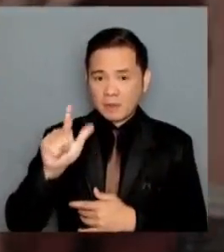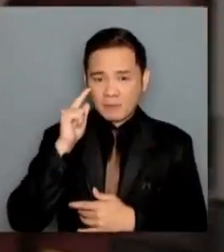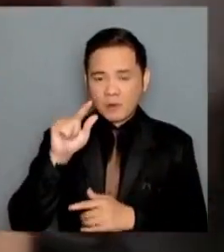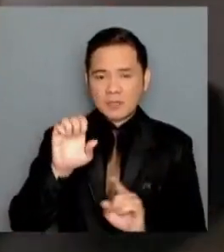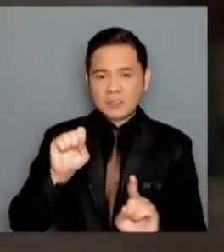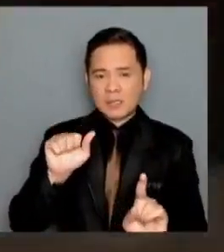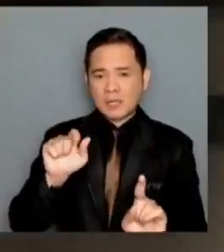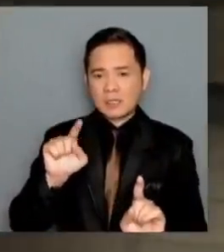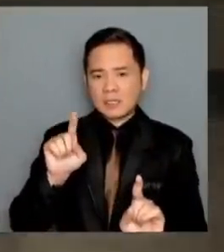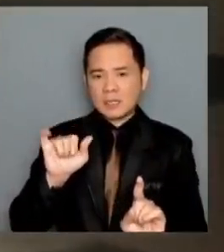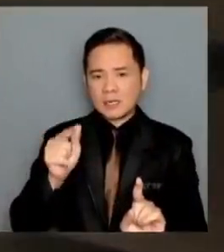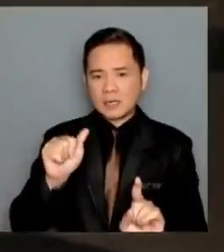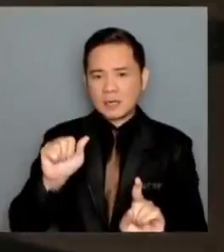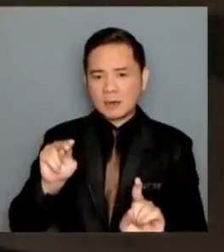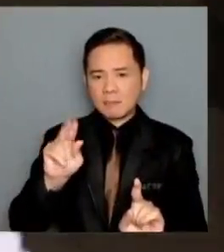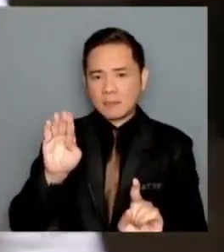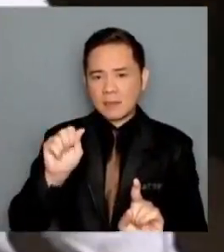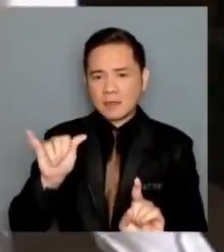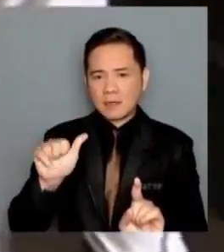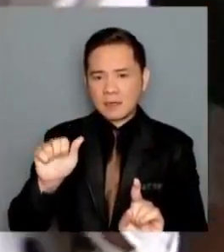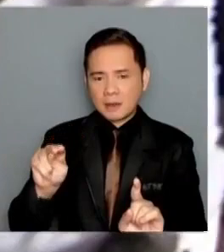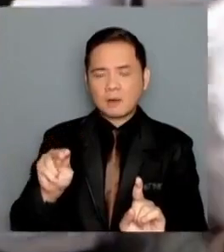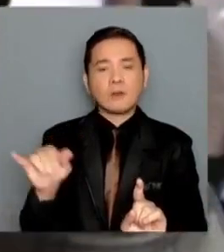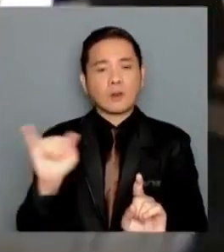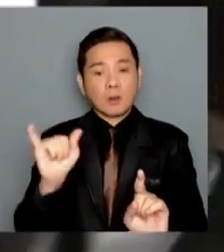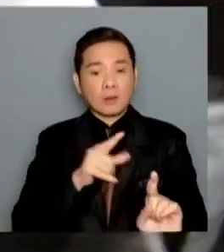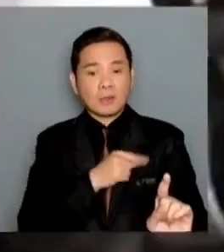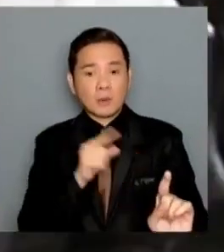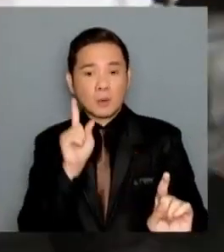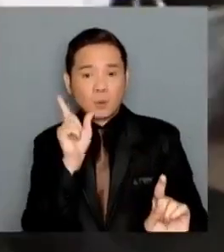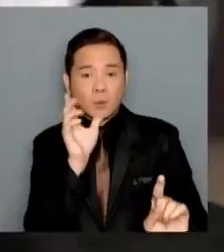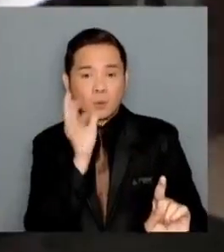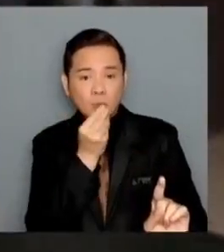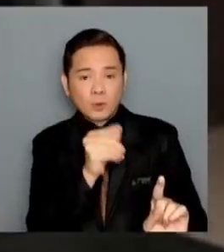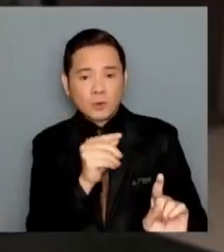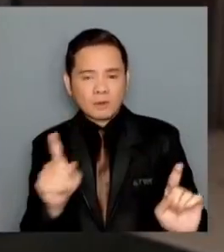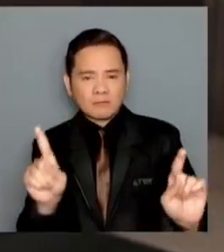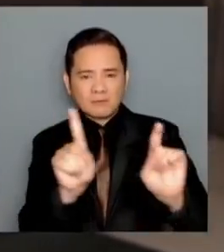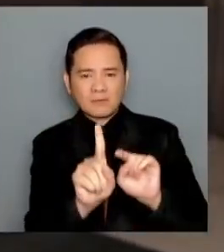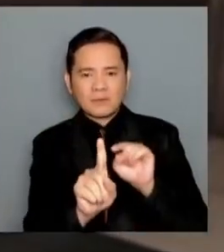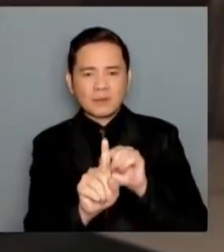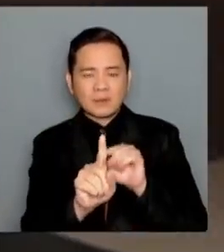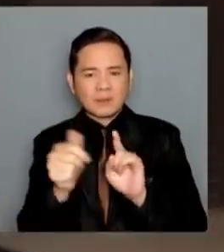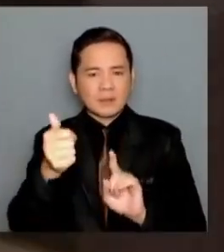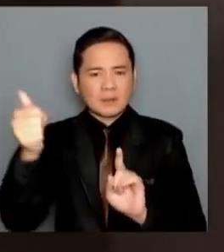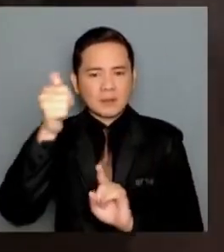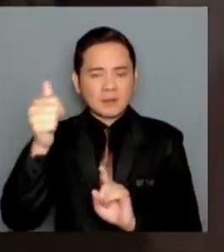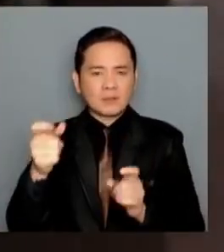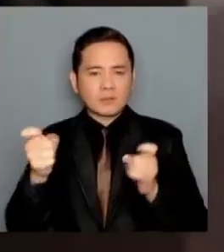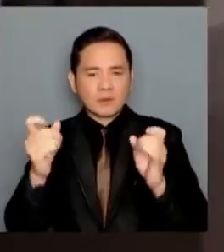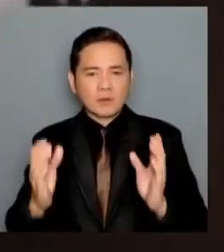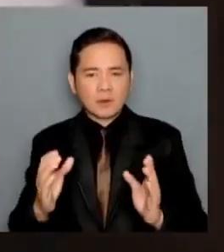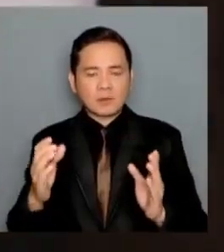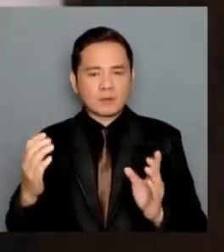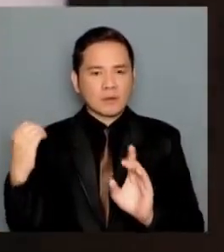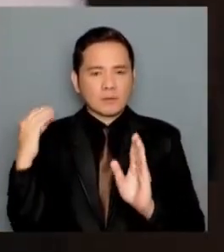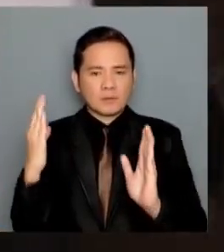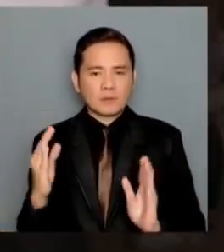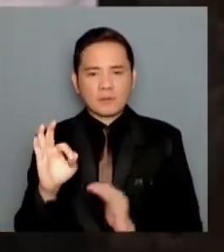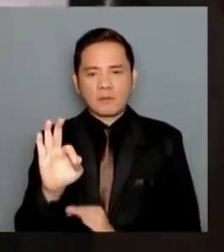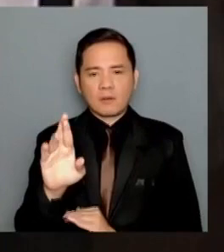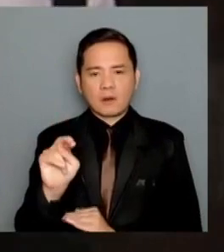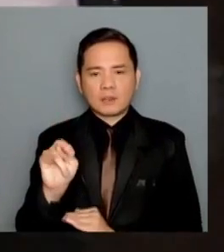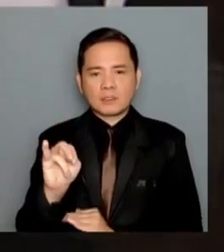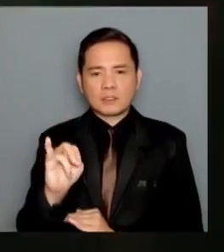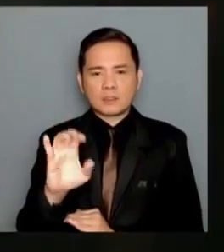found guilty were Genuino's co-accused, former PAGCOR president and chief operations officer Rafael Francisco, and Philippine Sports